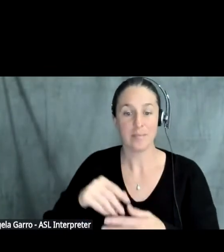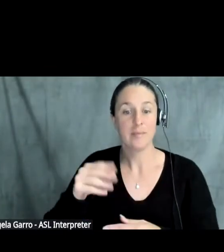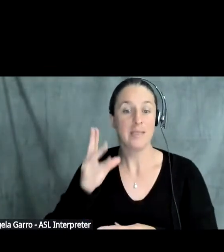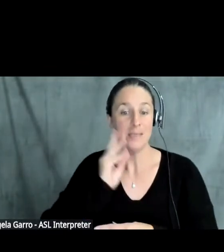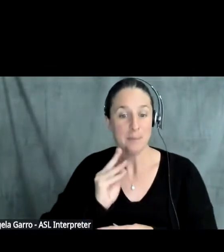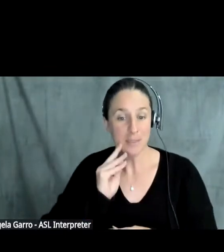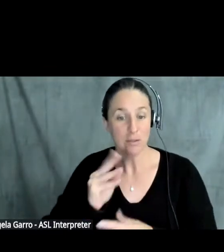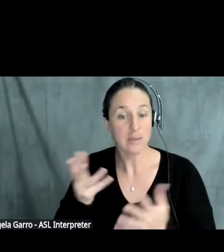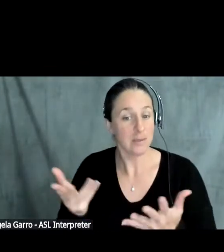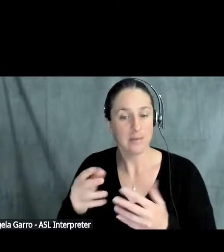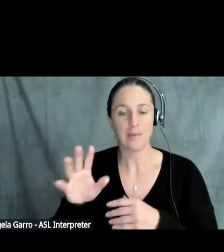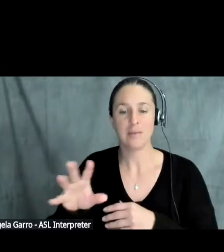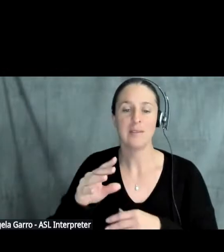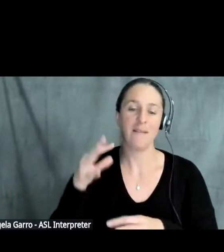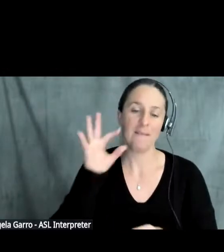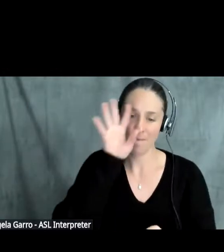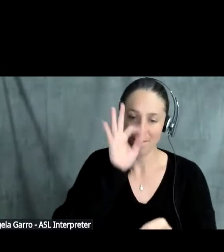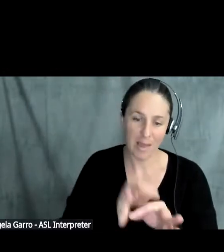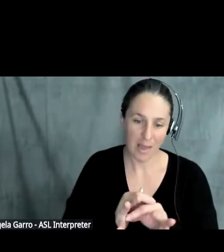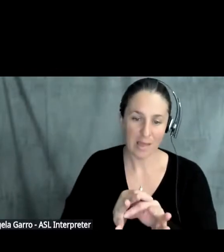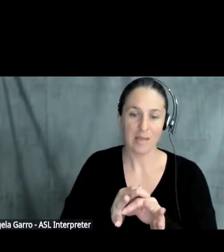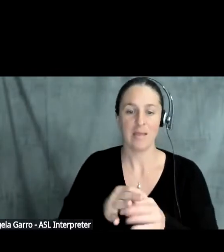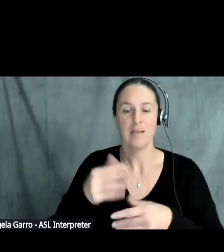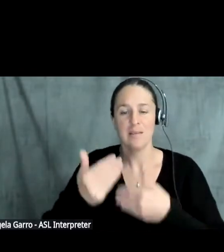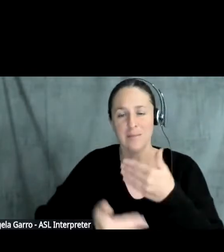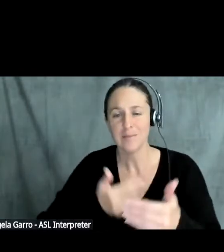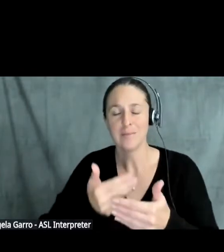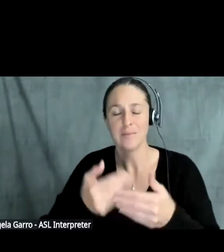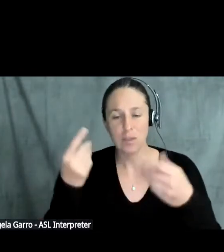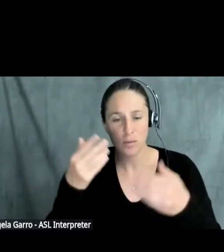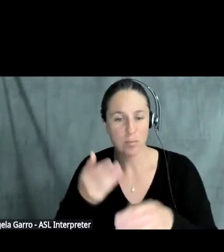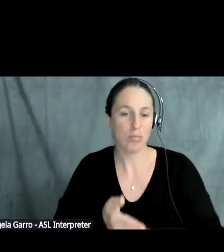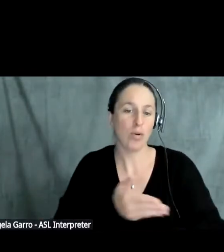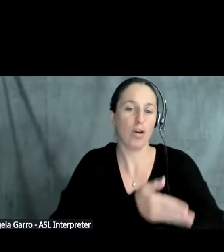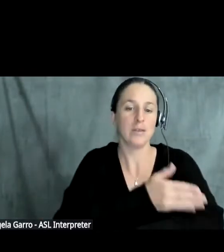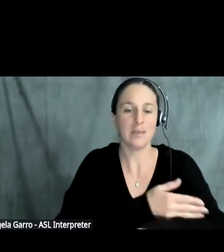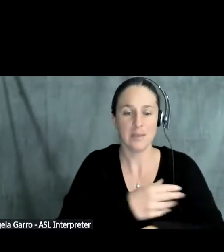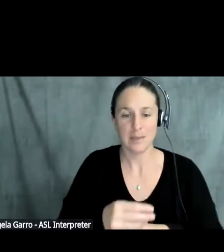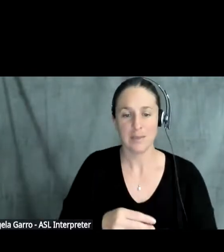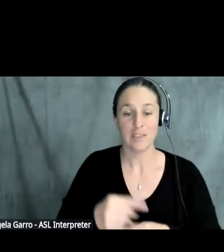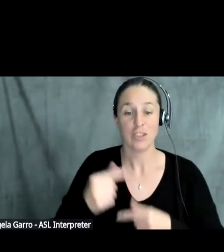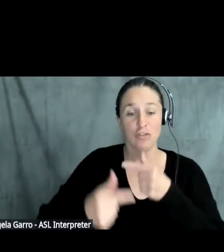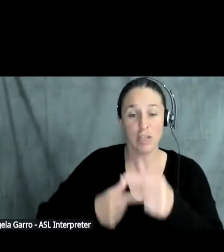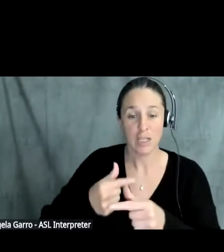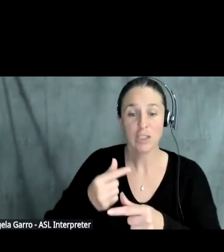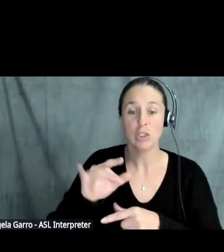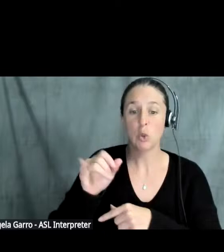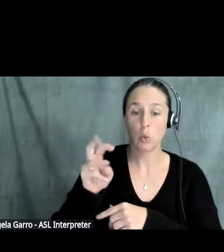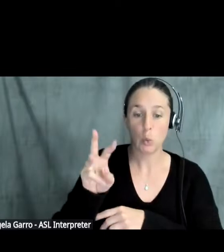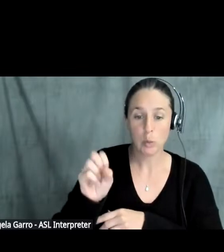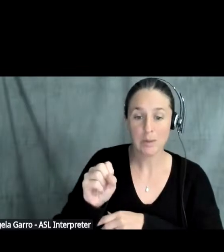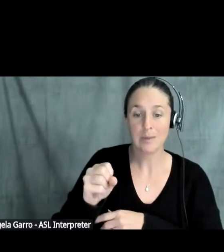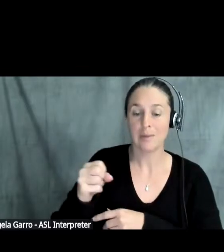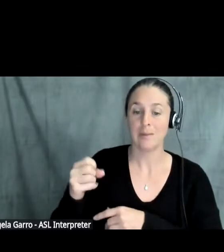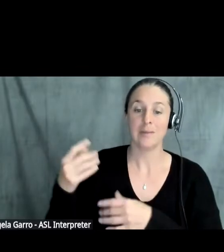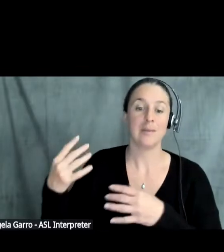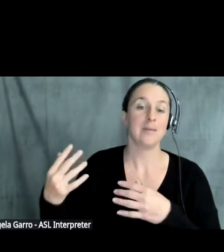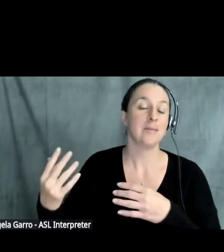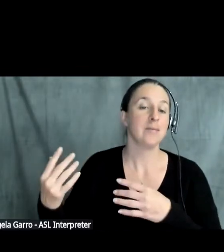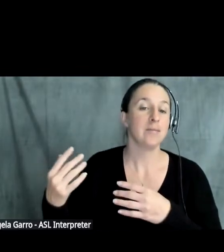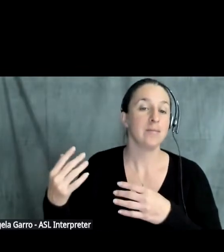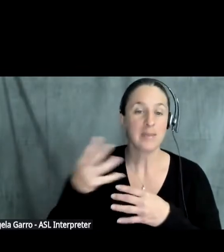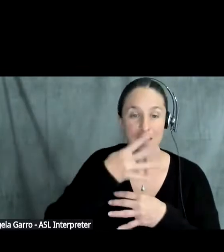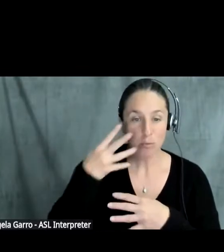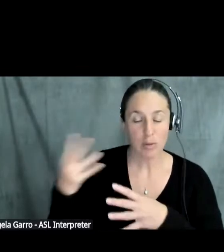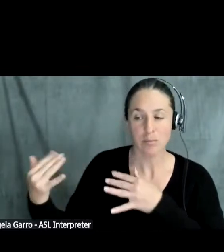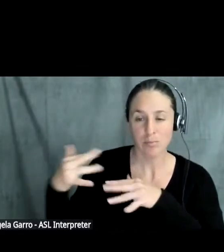faith, fortitude, and progress. Generations of Jews have immigrated to the United States in search of a better life